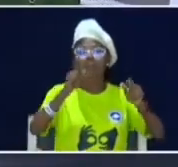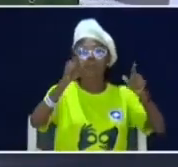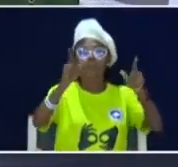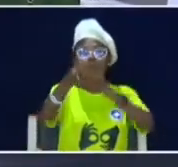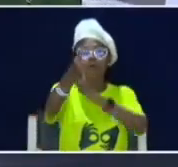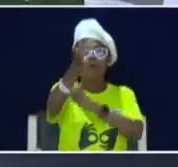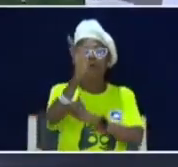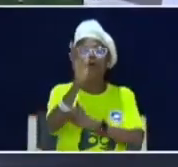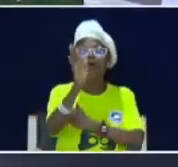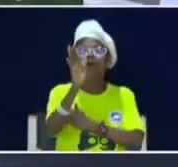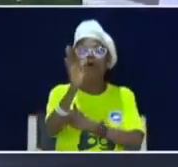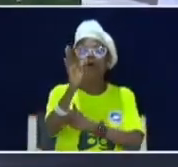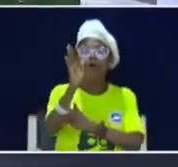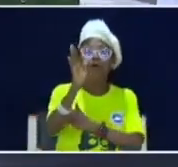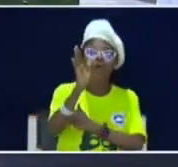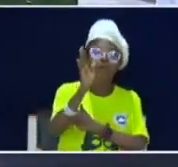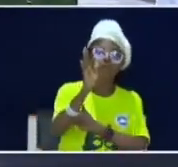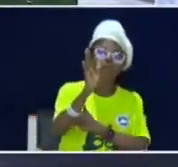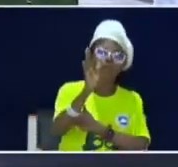kaisaya ho.